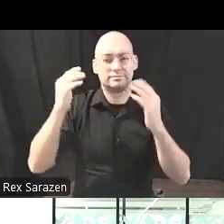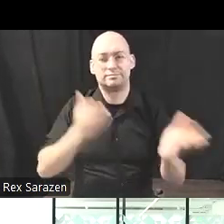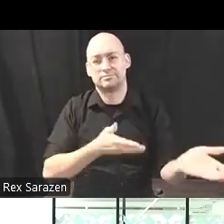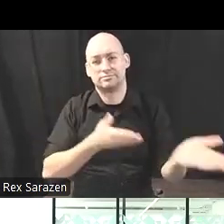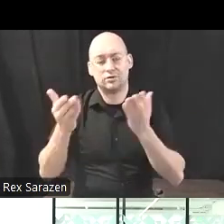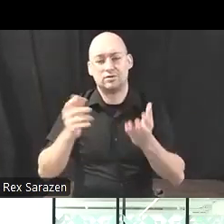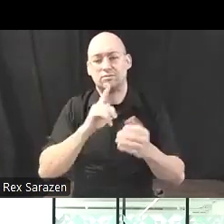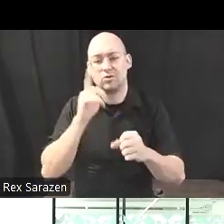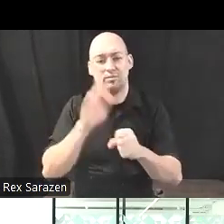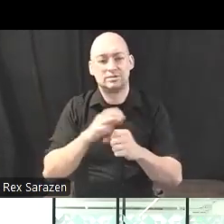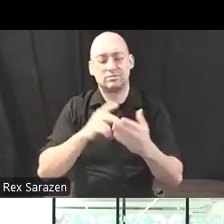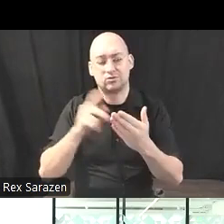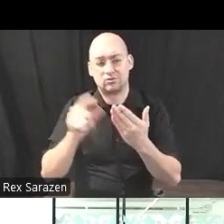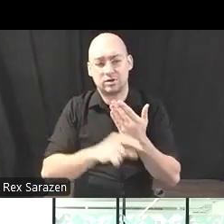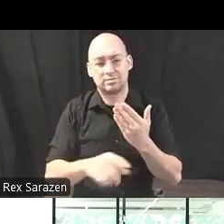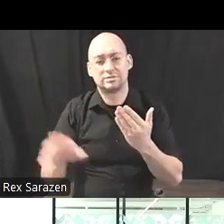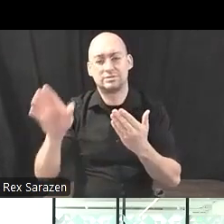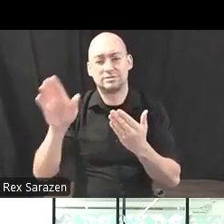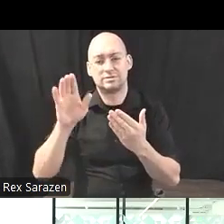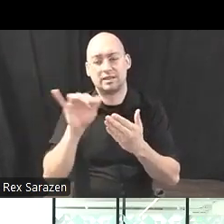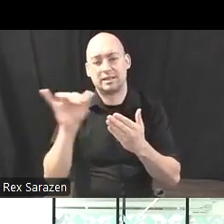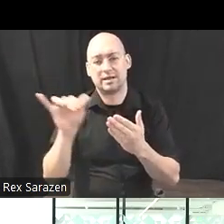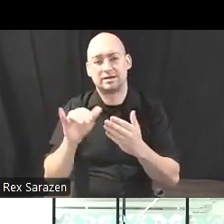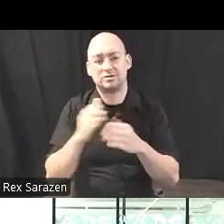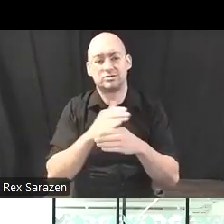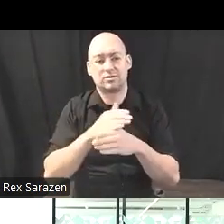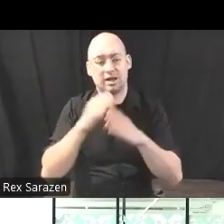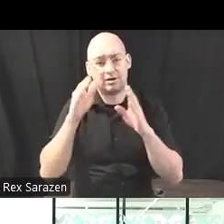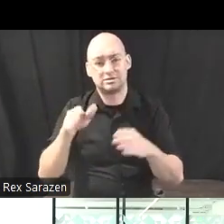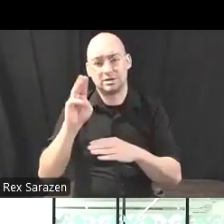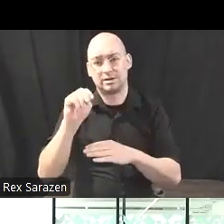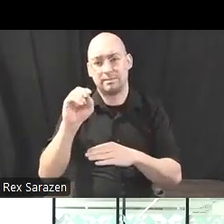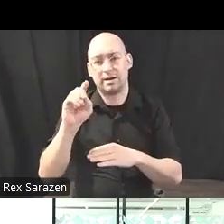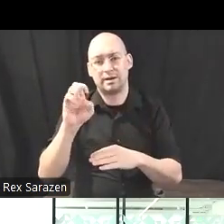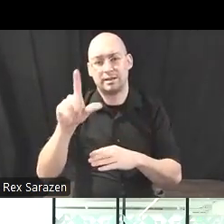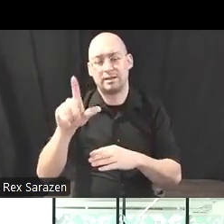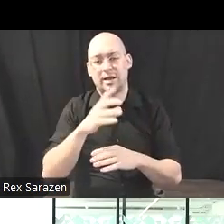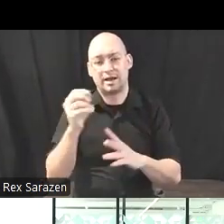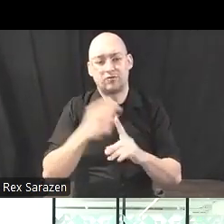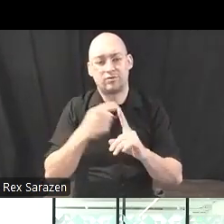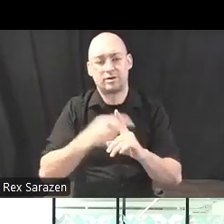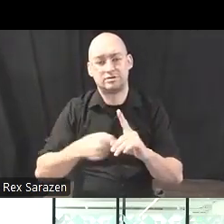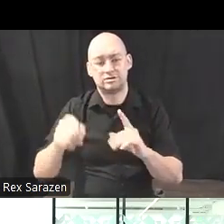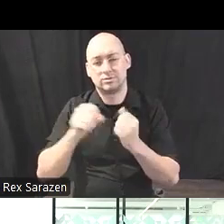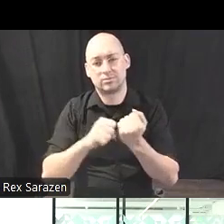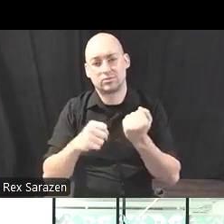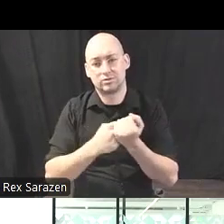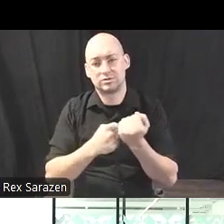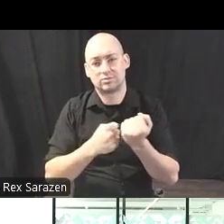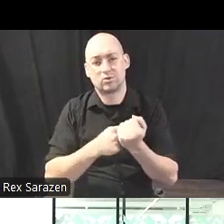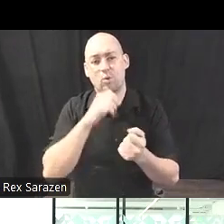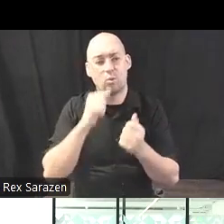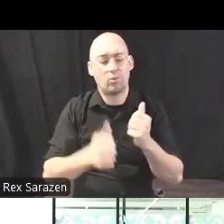promising programs such as shared housing models and rental support for older adults and people with